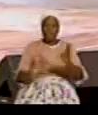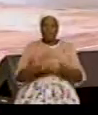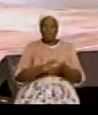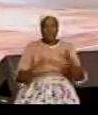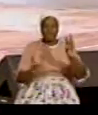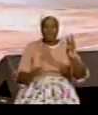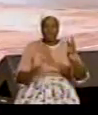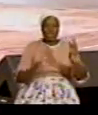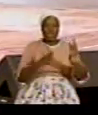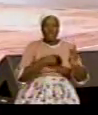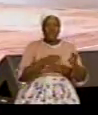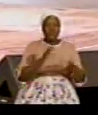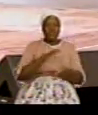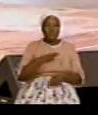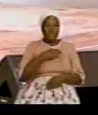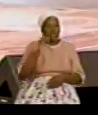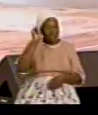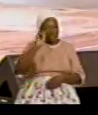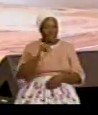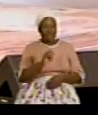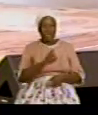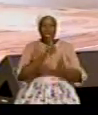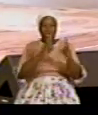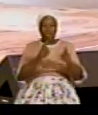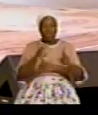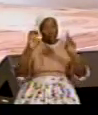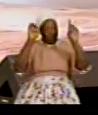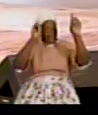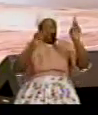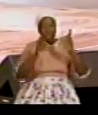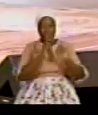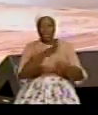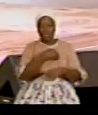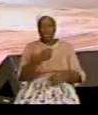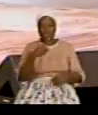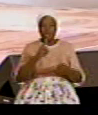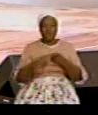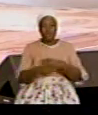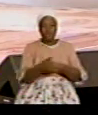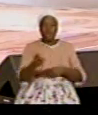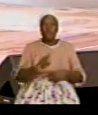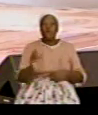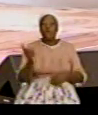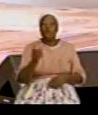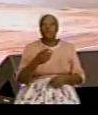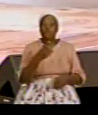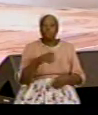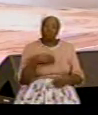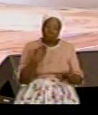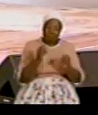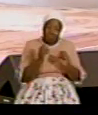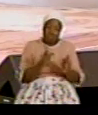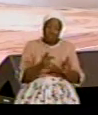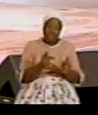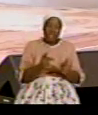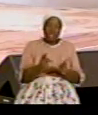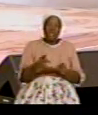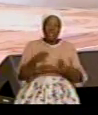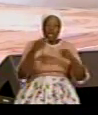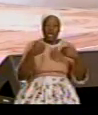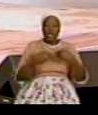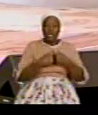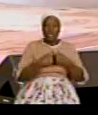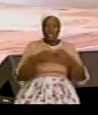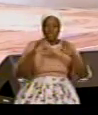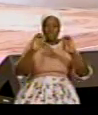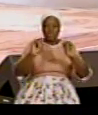he answered and said unto them, well, as Isaiah prophesied of you